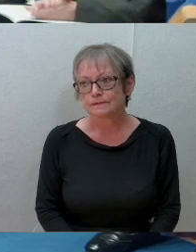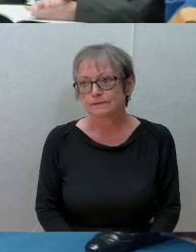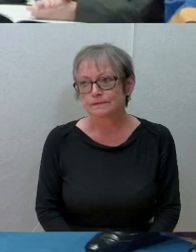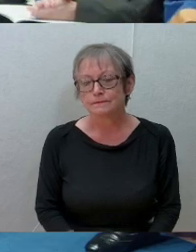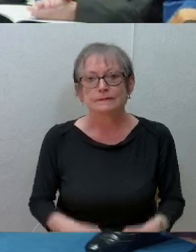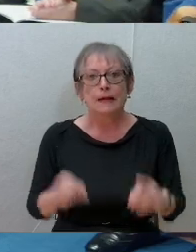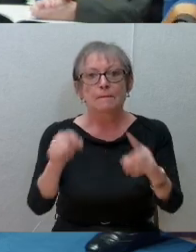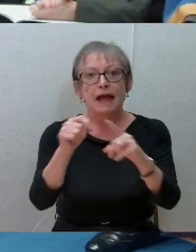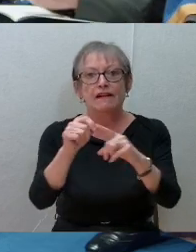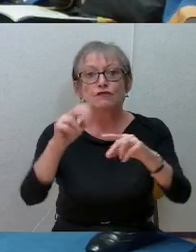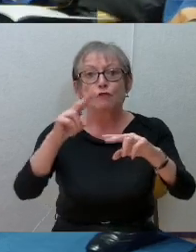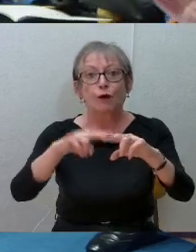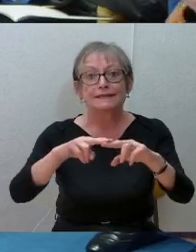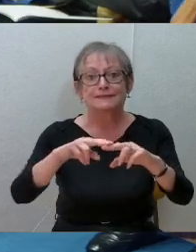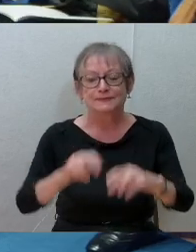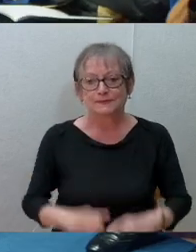Pierres Finucan.